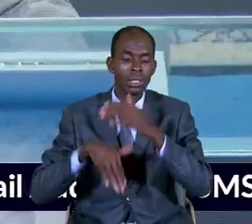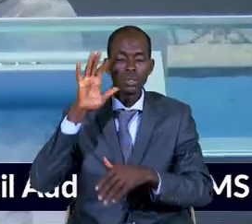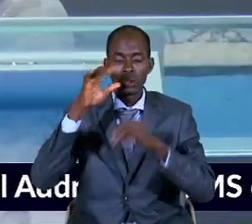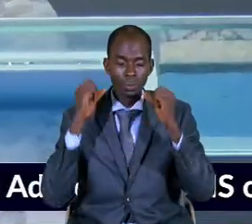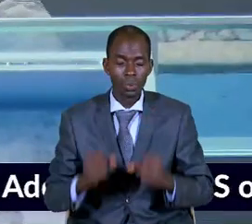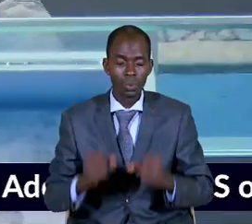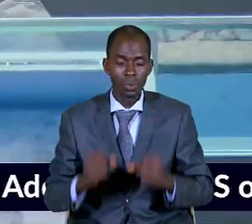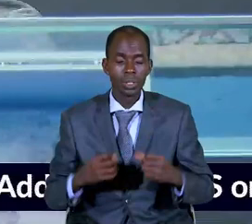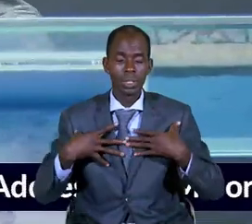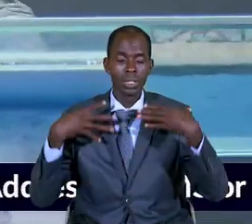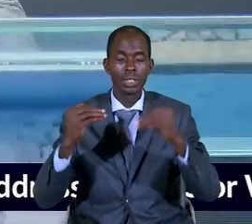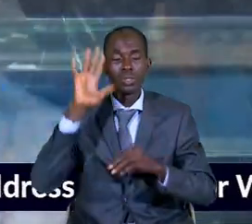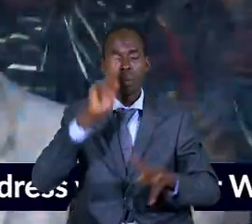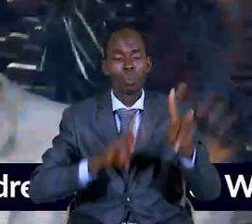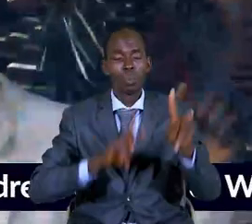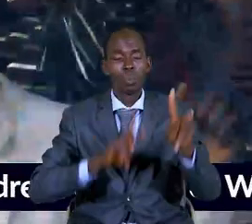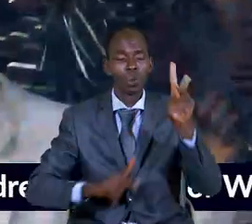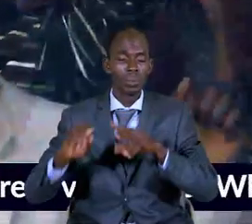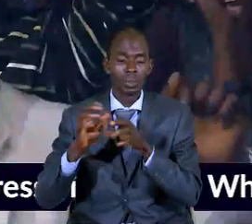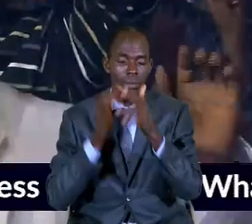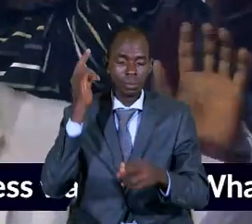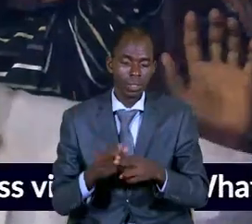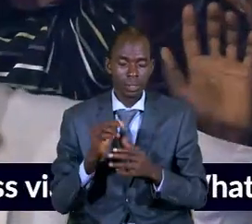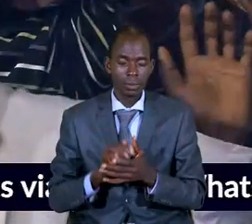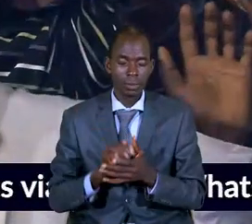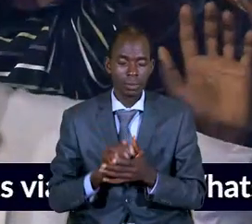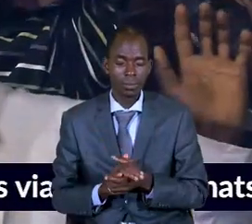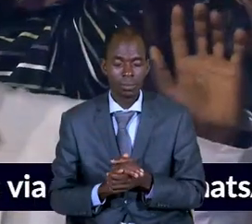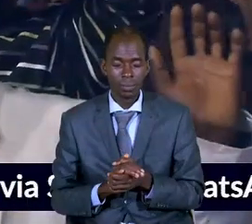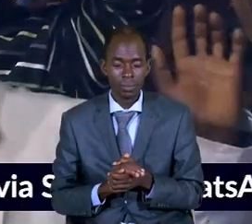your people in Jesus' name.